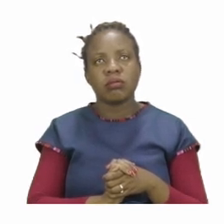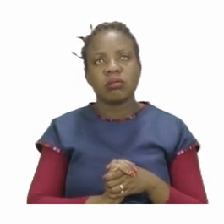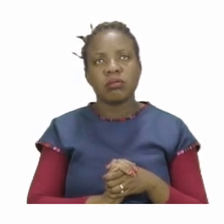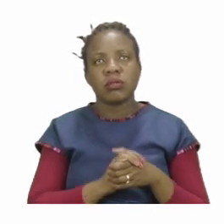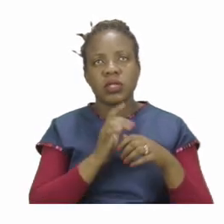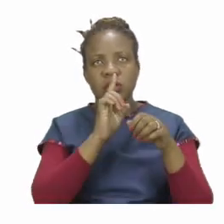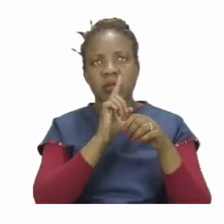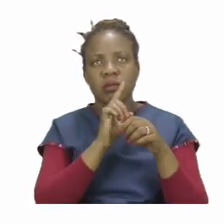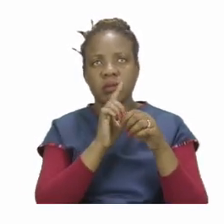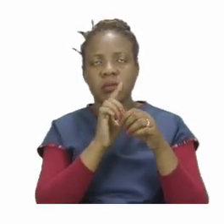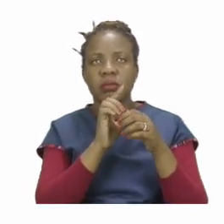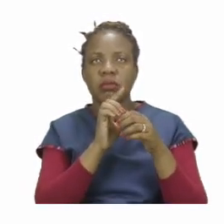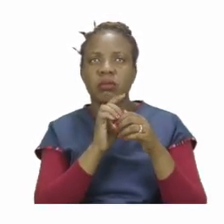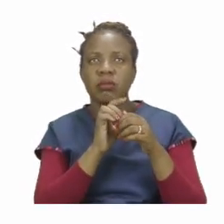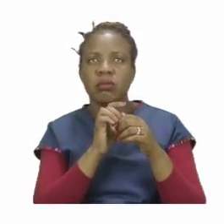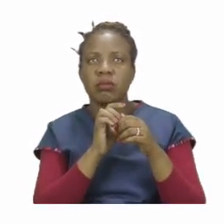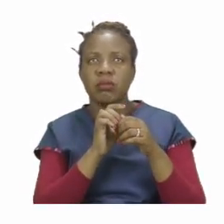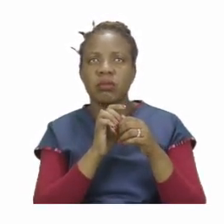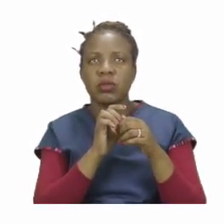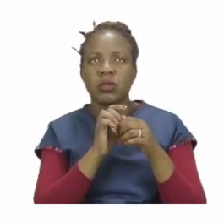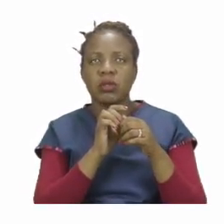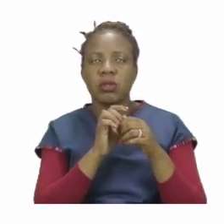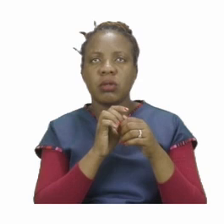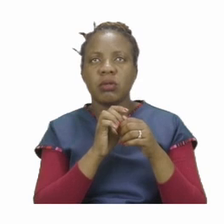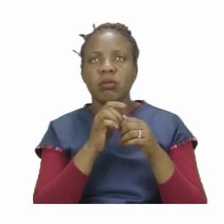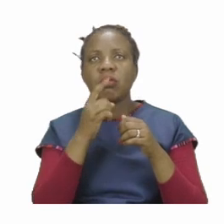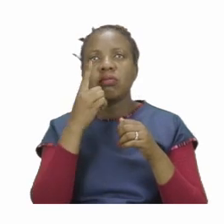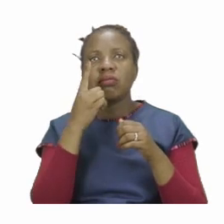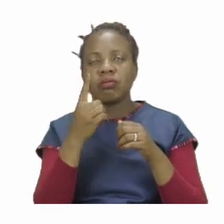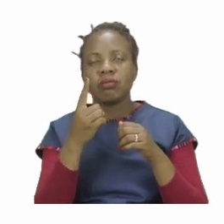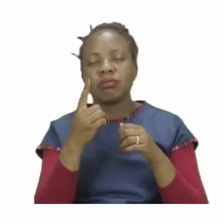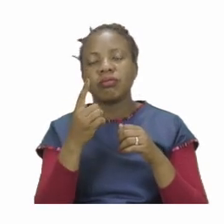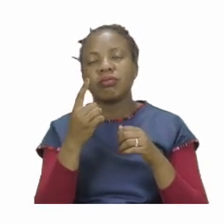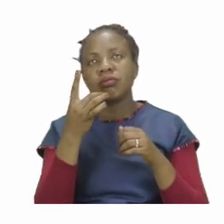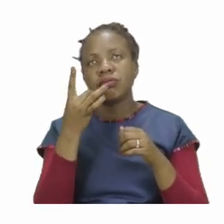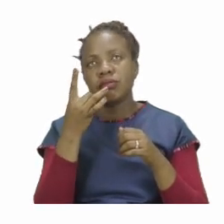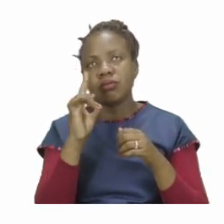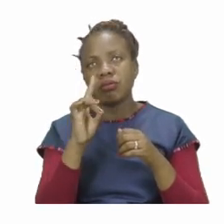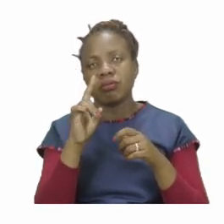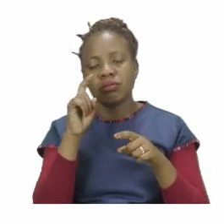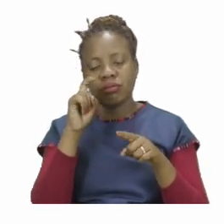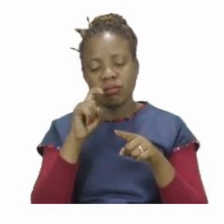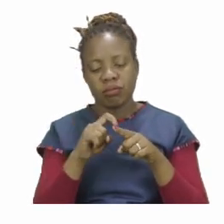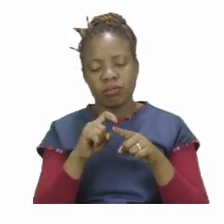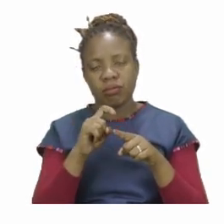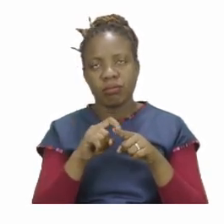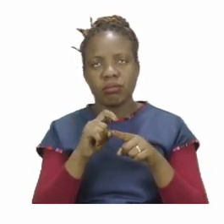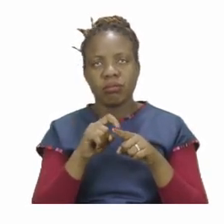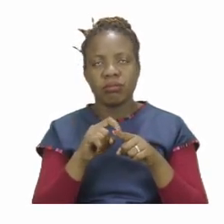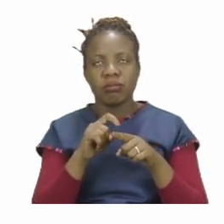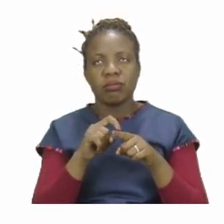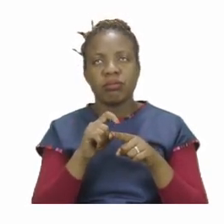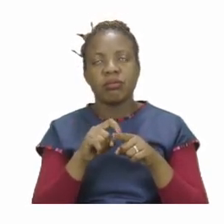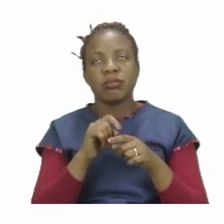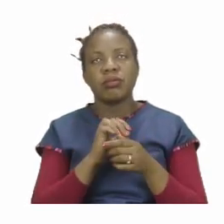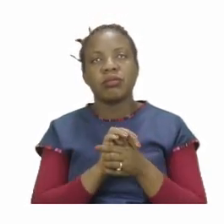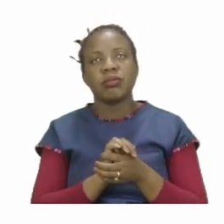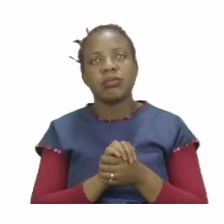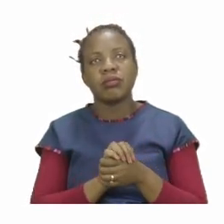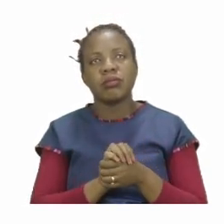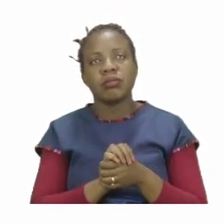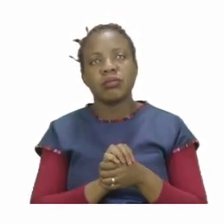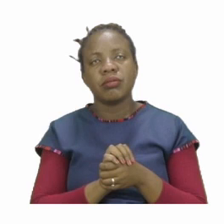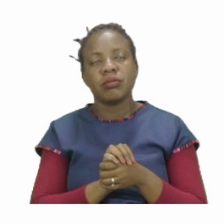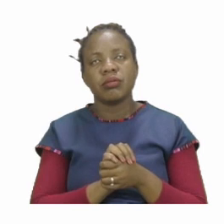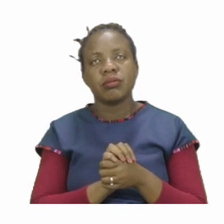says it was 18 coins that was used. Now let's quickly